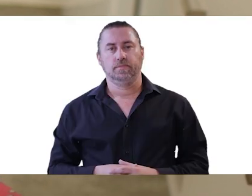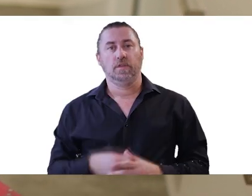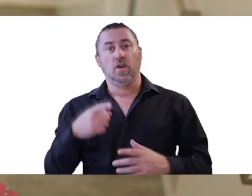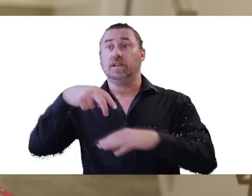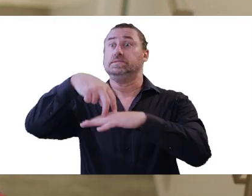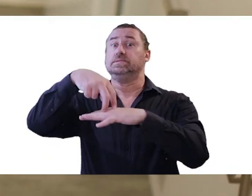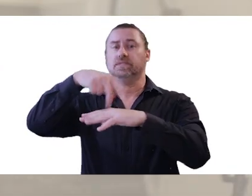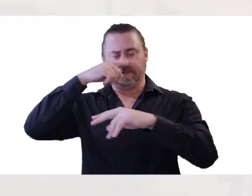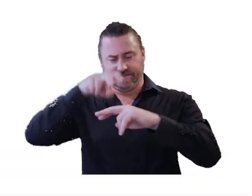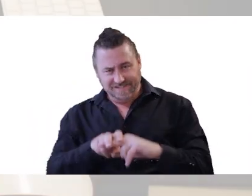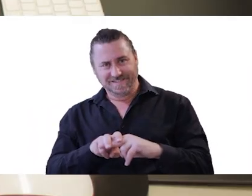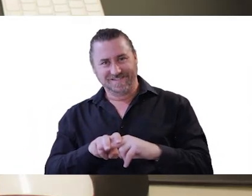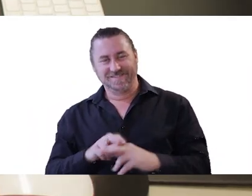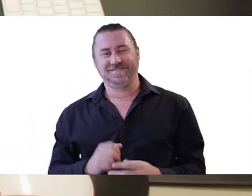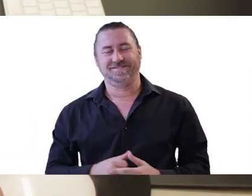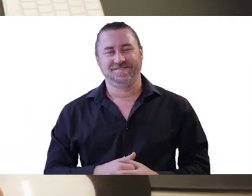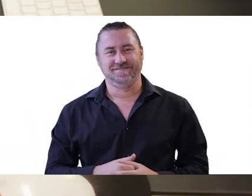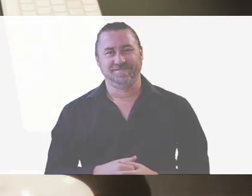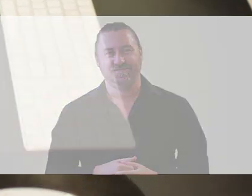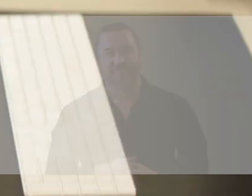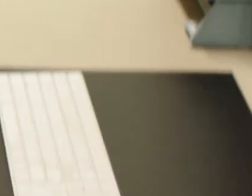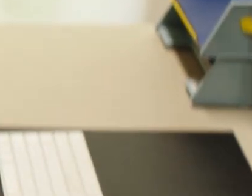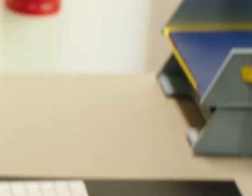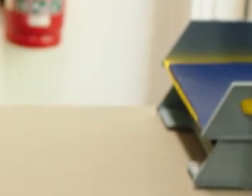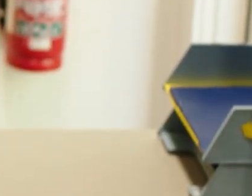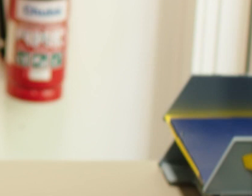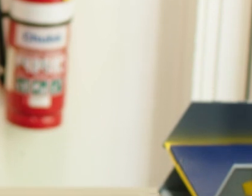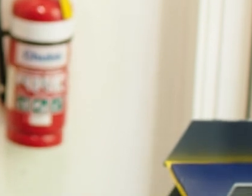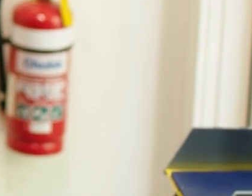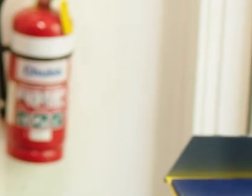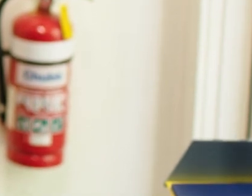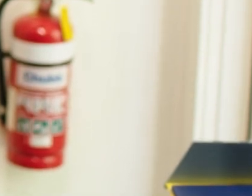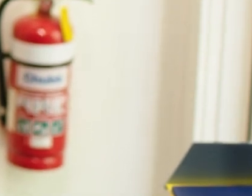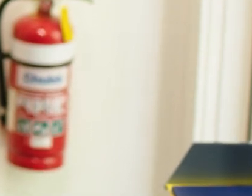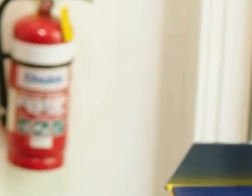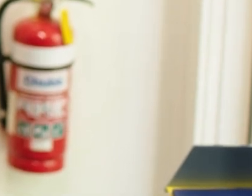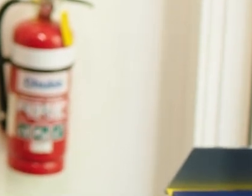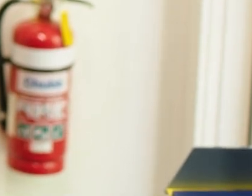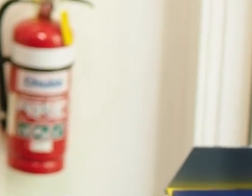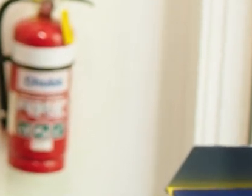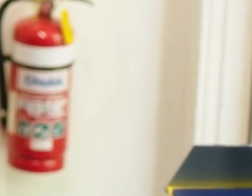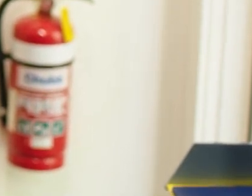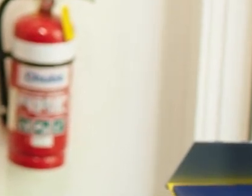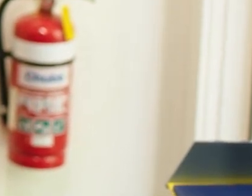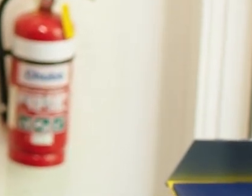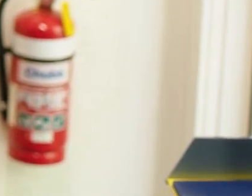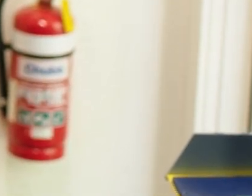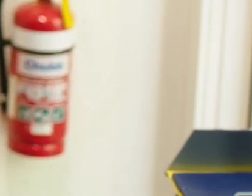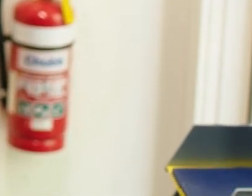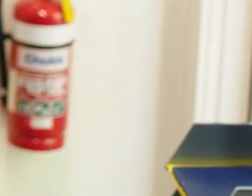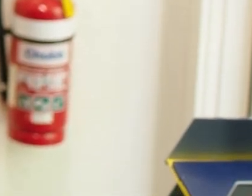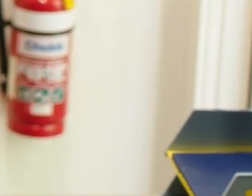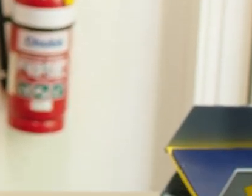Stand up if you are sitting down. Michaela stands up from her computer desk. She stretches her arms in the air and gently rolls her head to